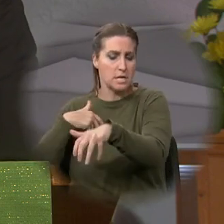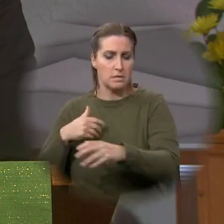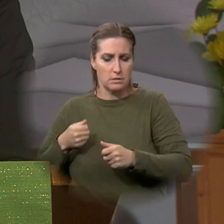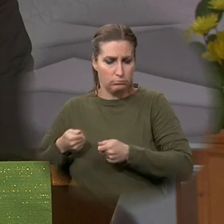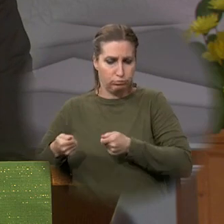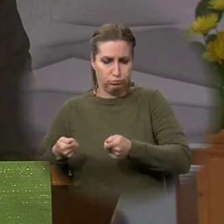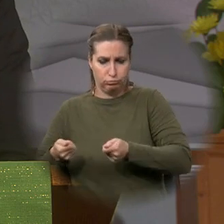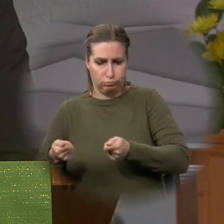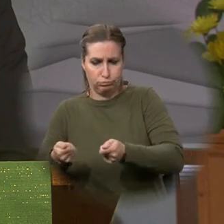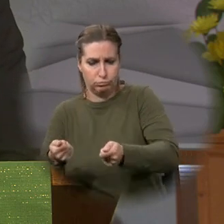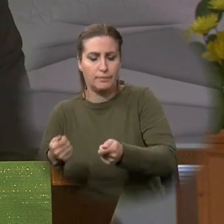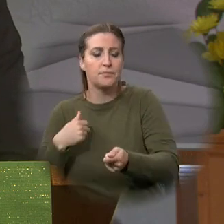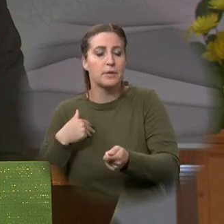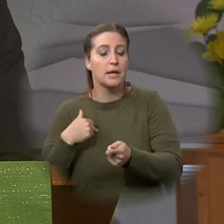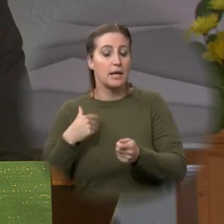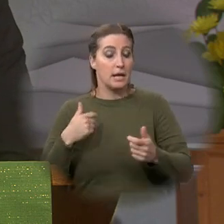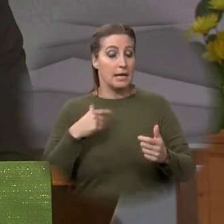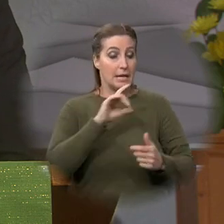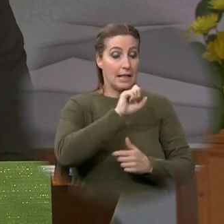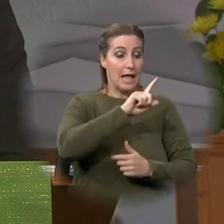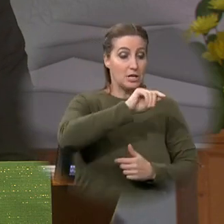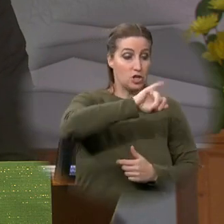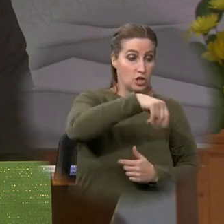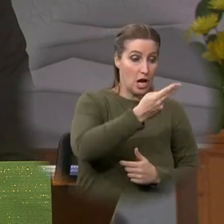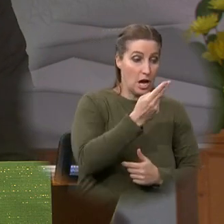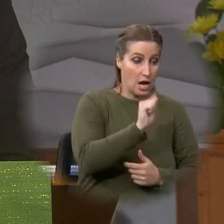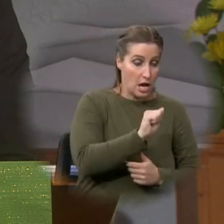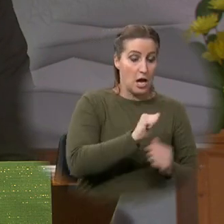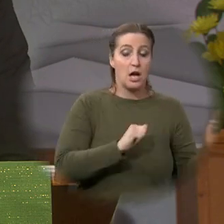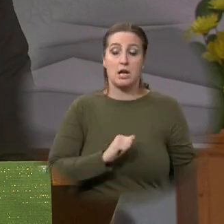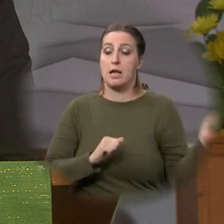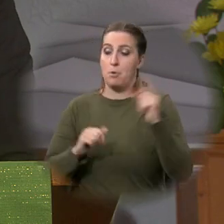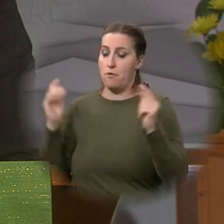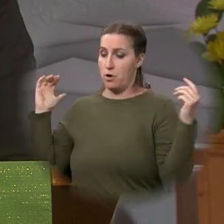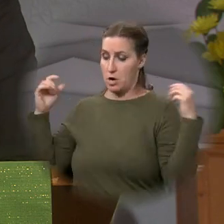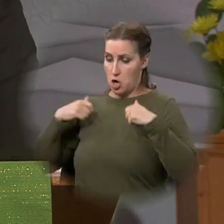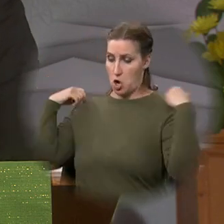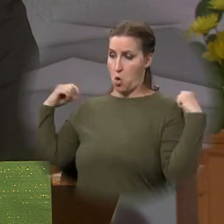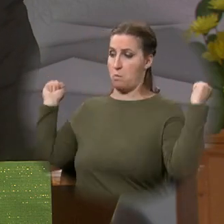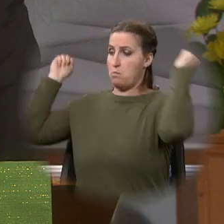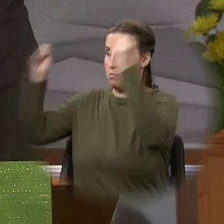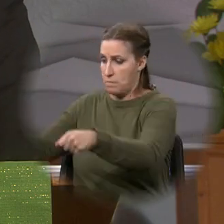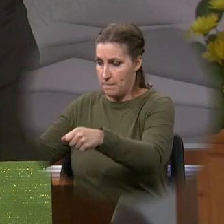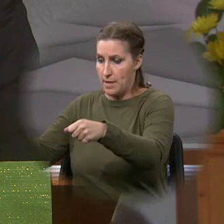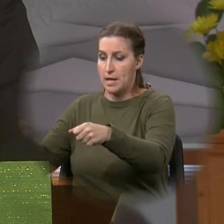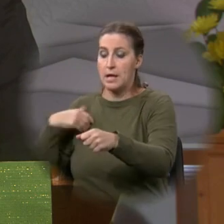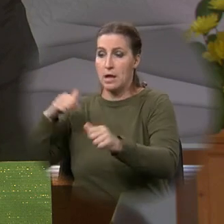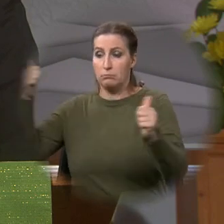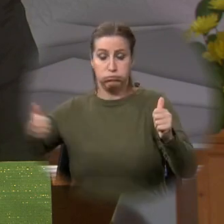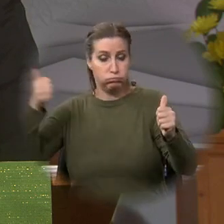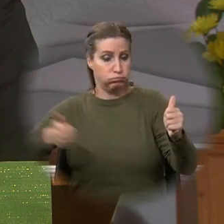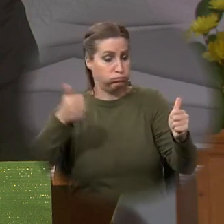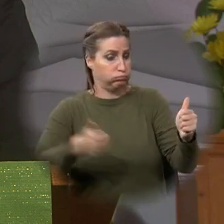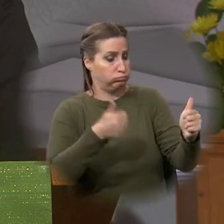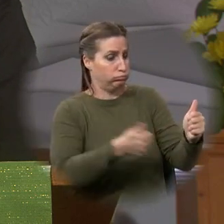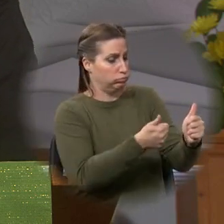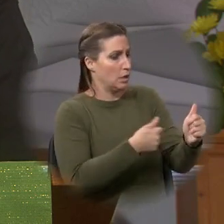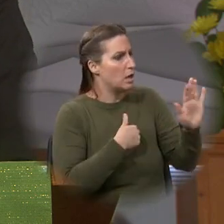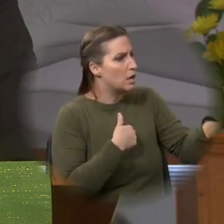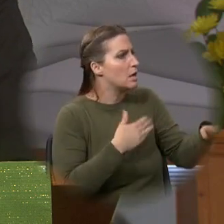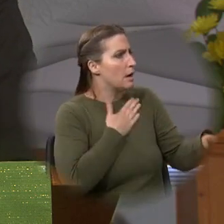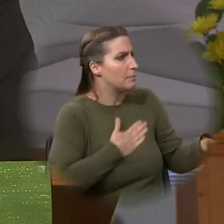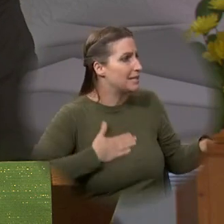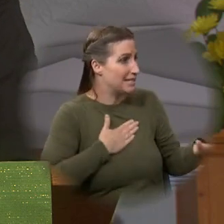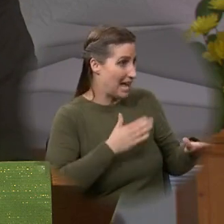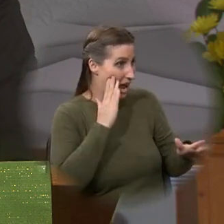to him and threw his cloak over him. Elisha left the oxen, ran after Elijah, and said,